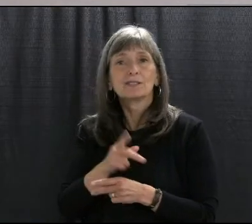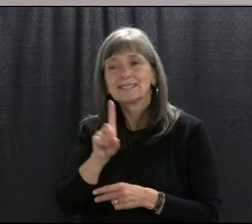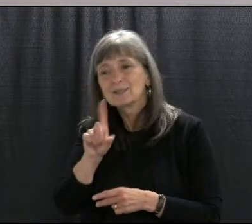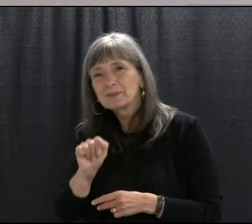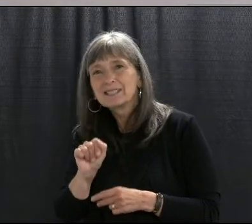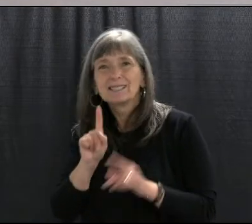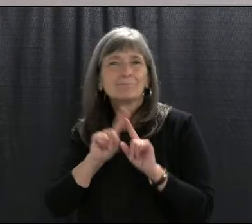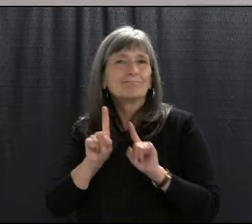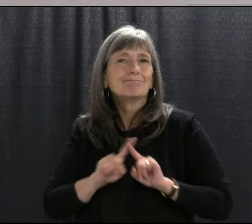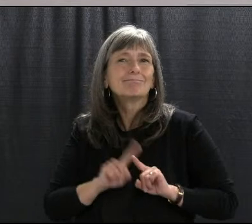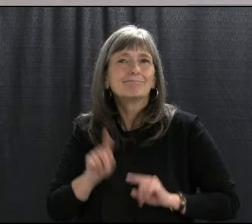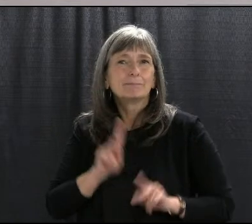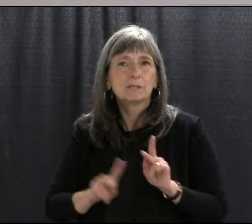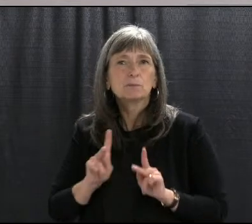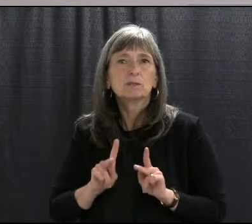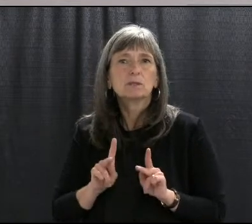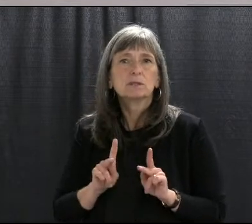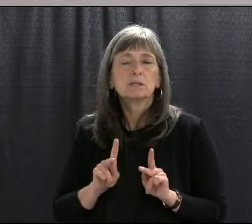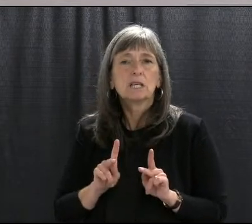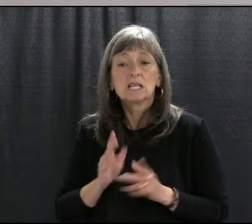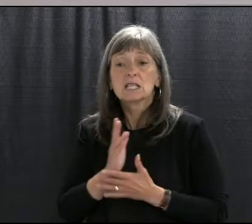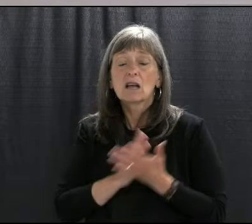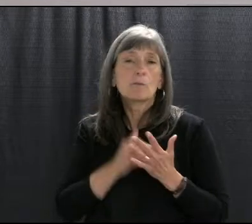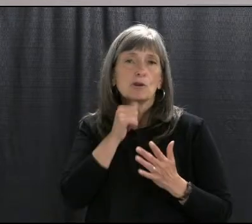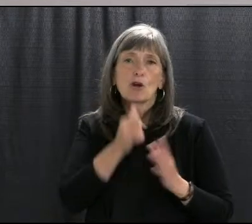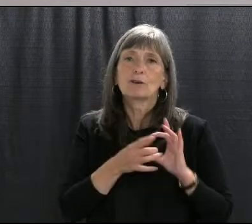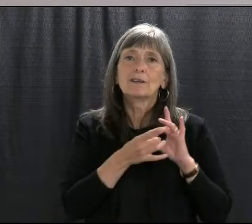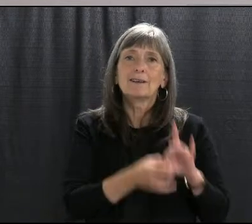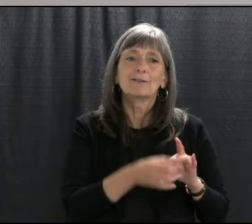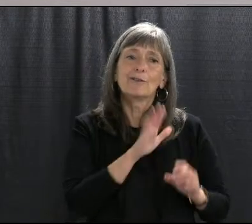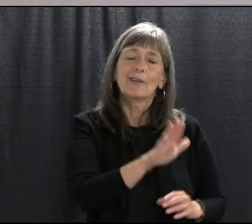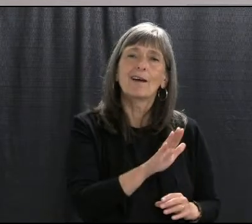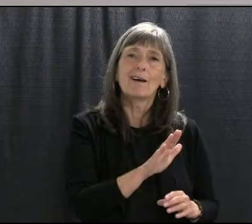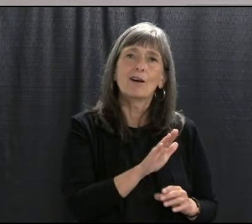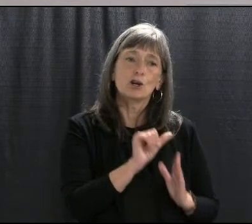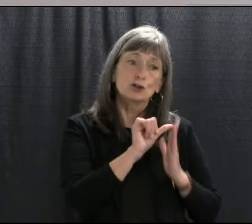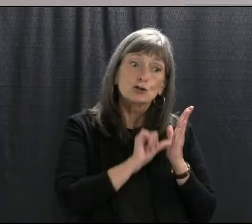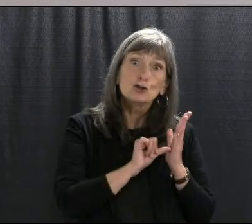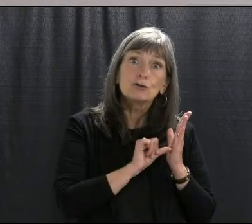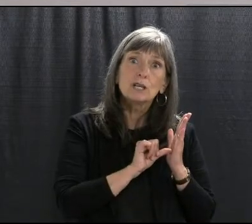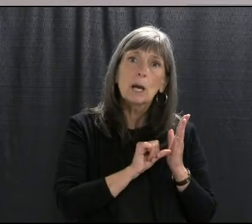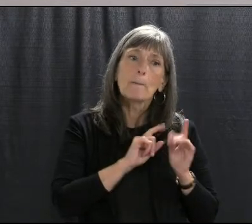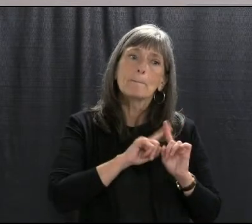disability, that's unrelated to their acute care, is dependent on